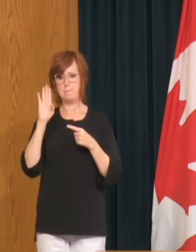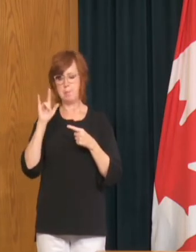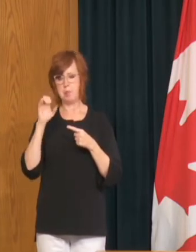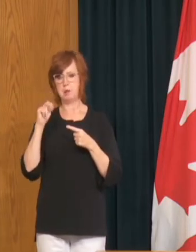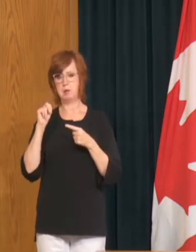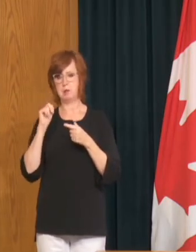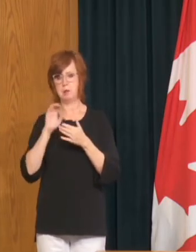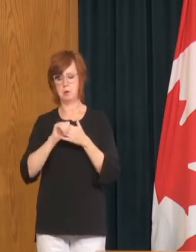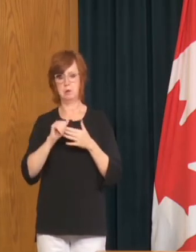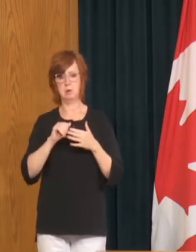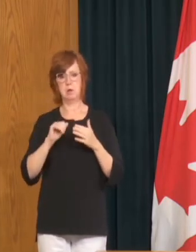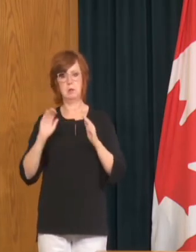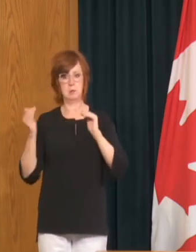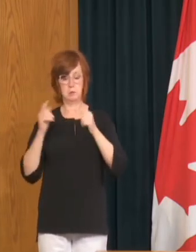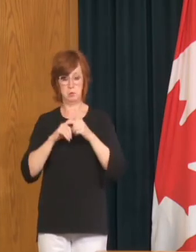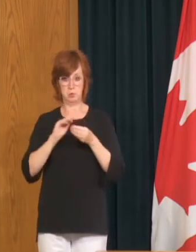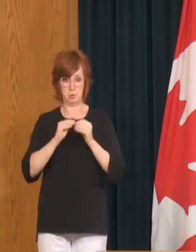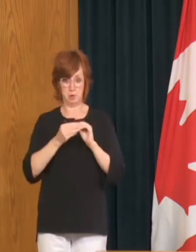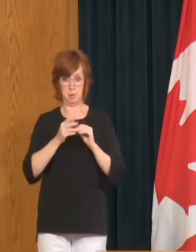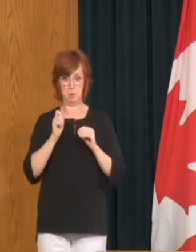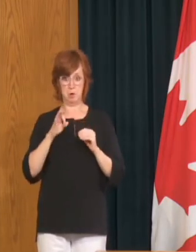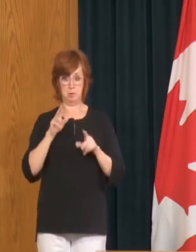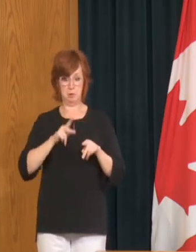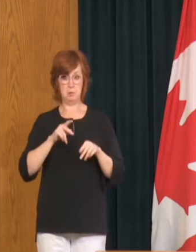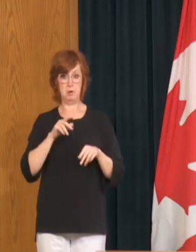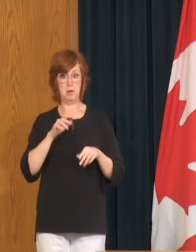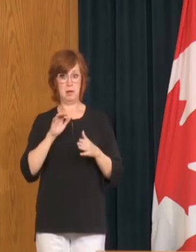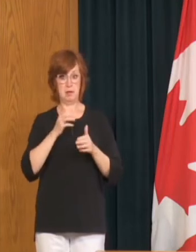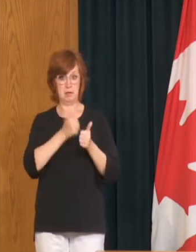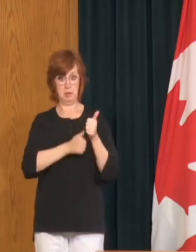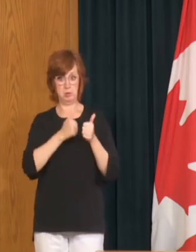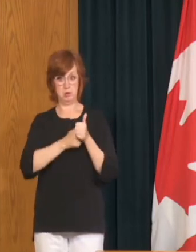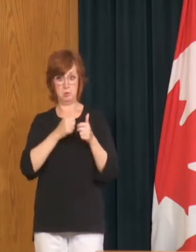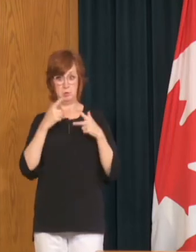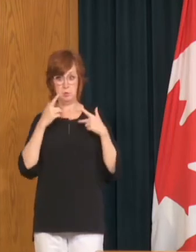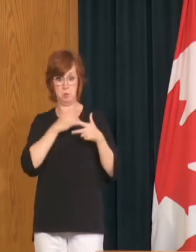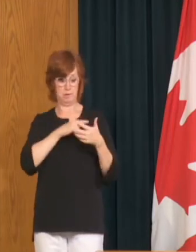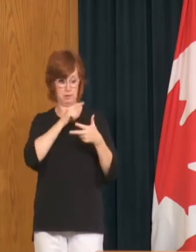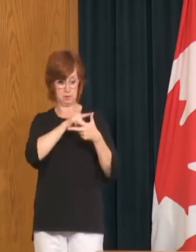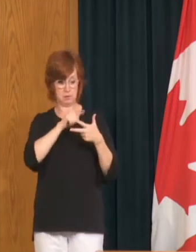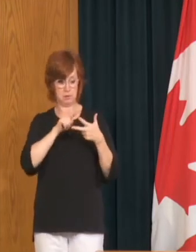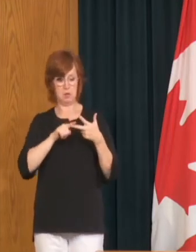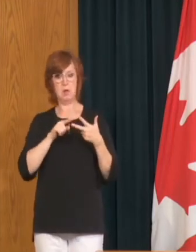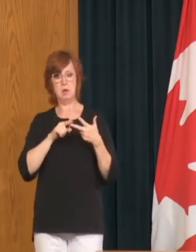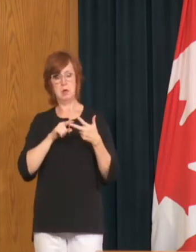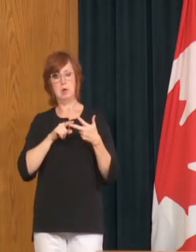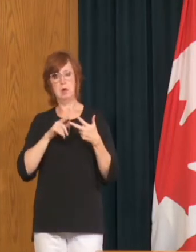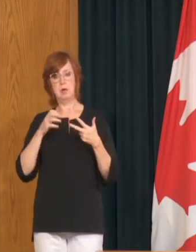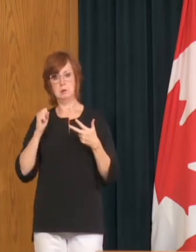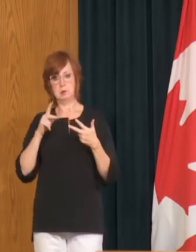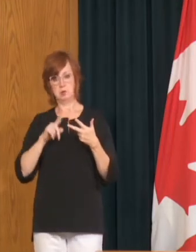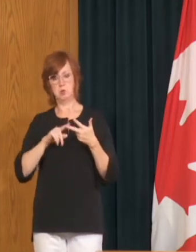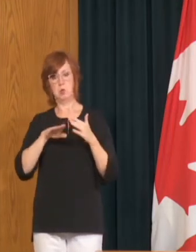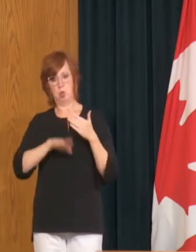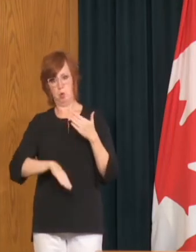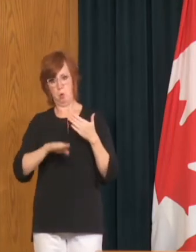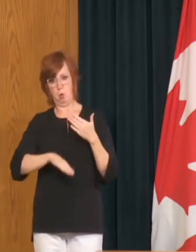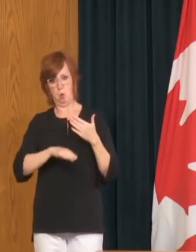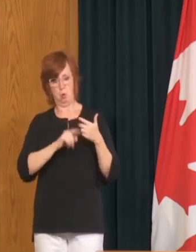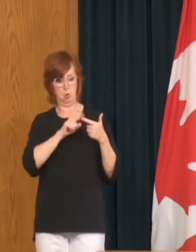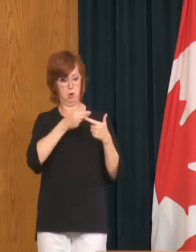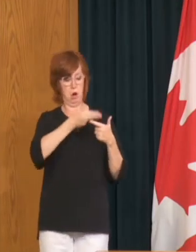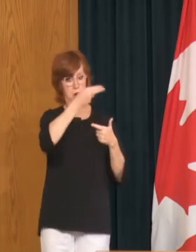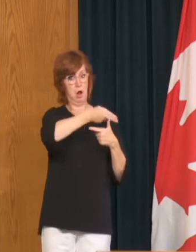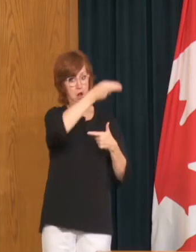per capita here in Saskatchewan. So I think we're in a very strong position, not only today, but in a